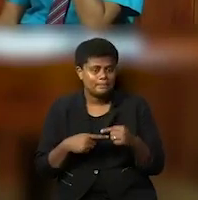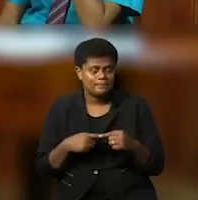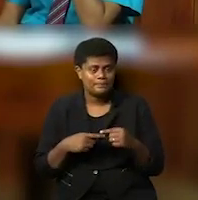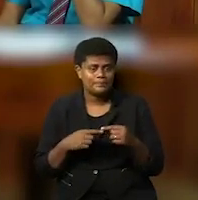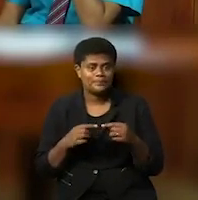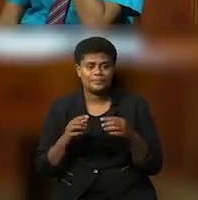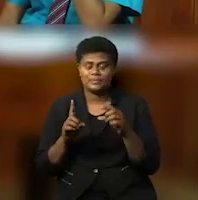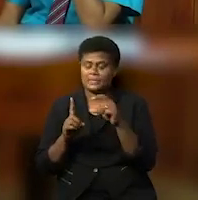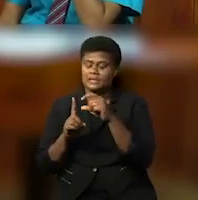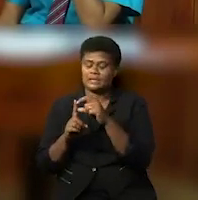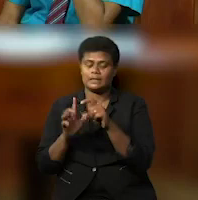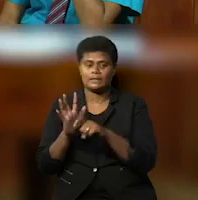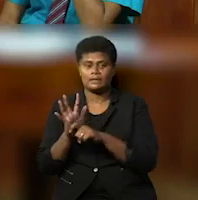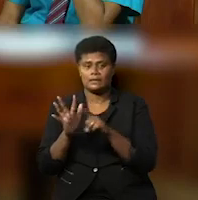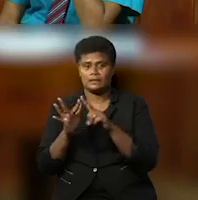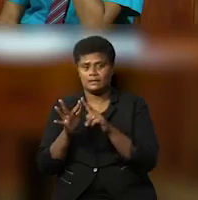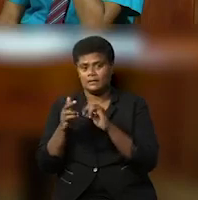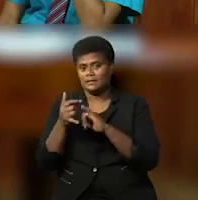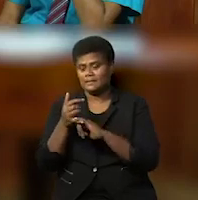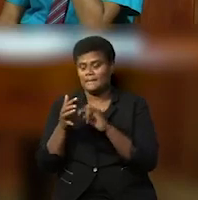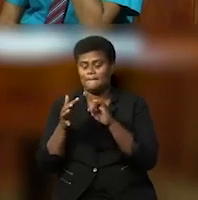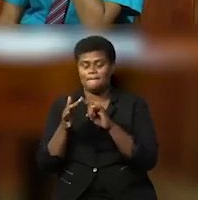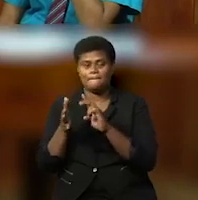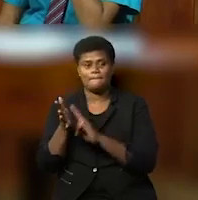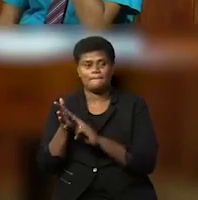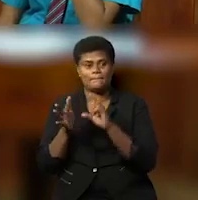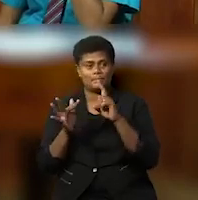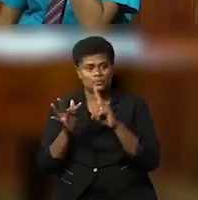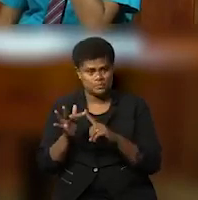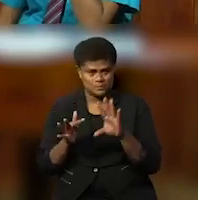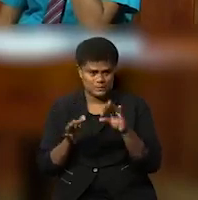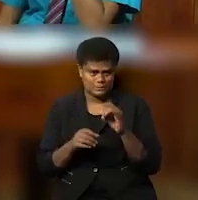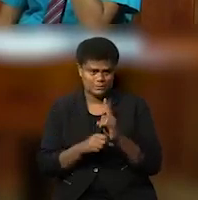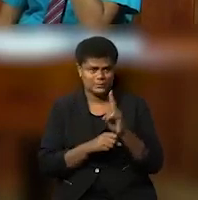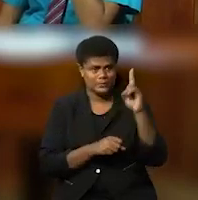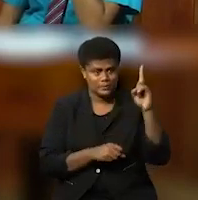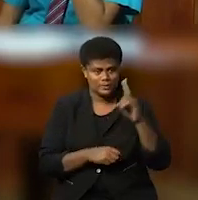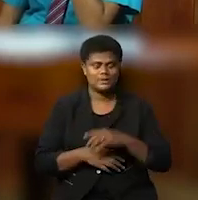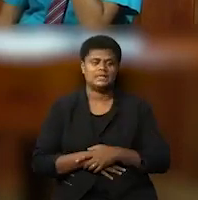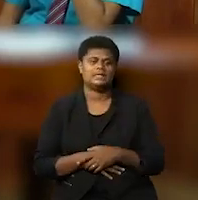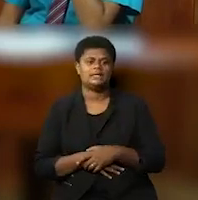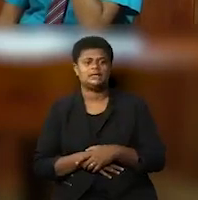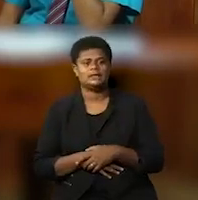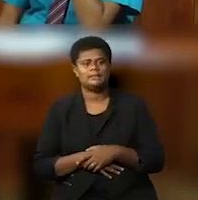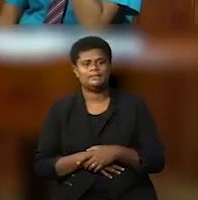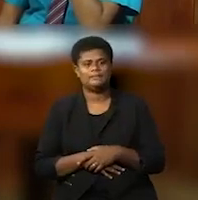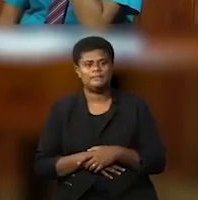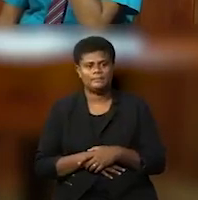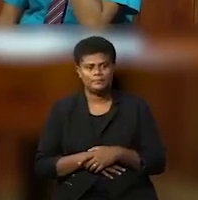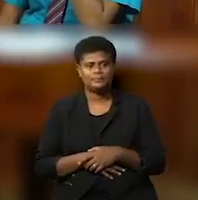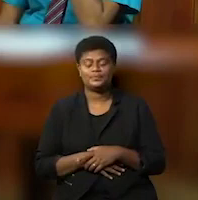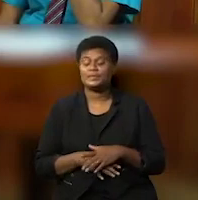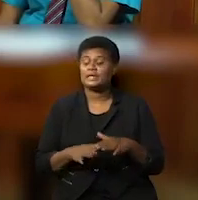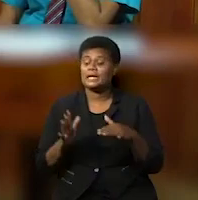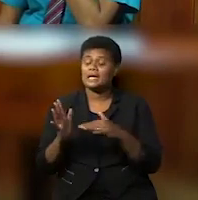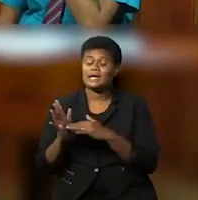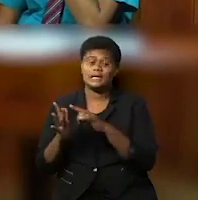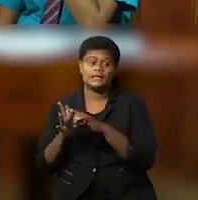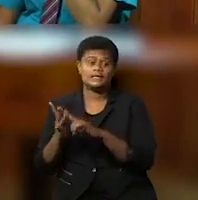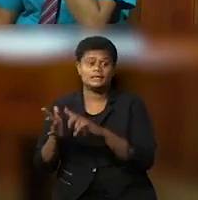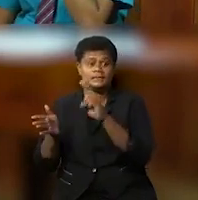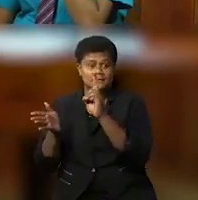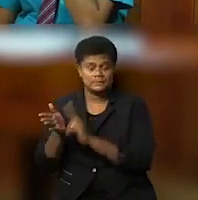better because there is someone who's representing us there. And we are there in faith because our representative is